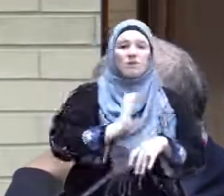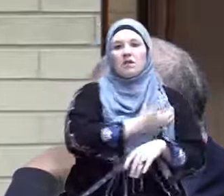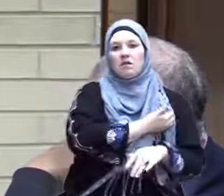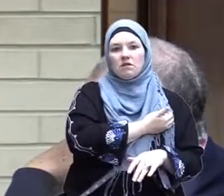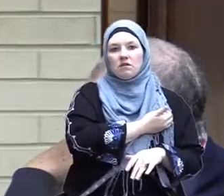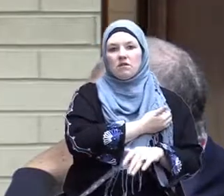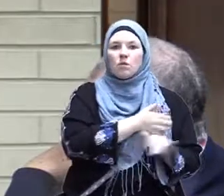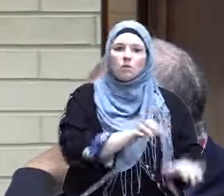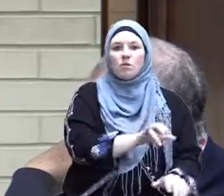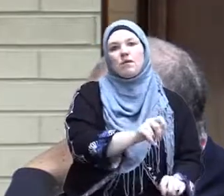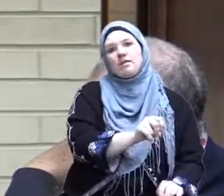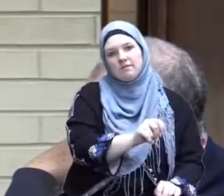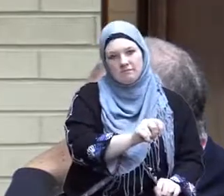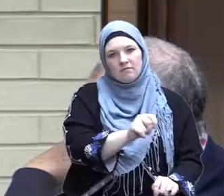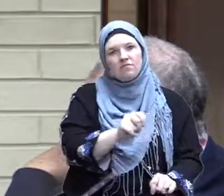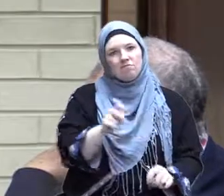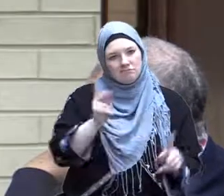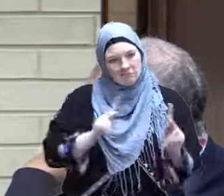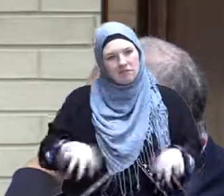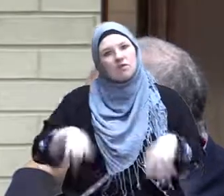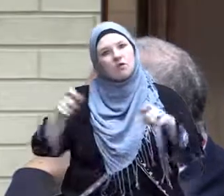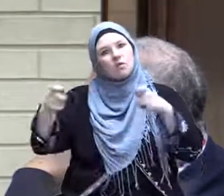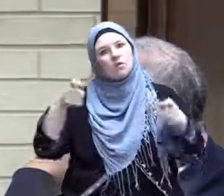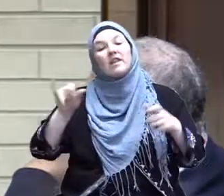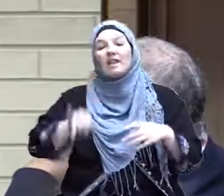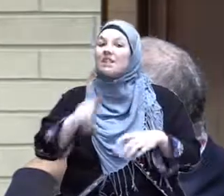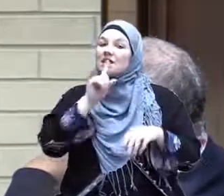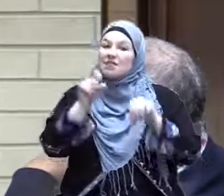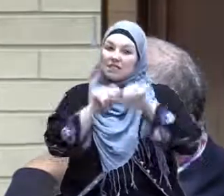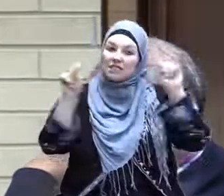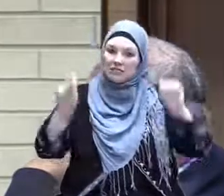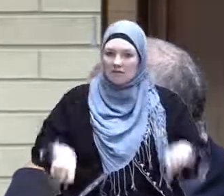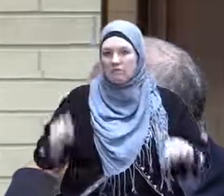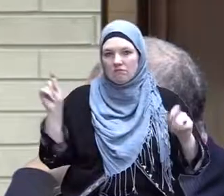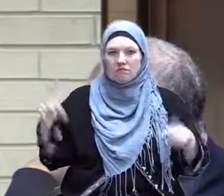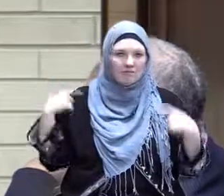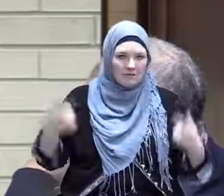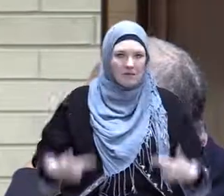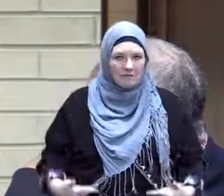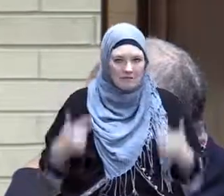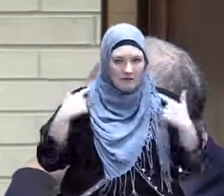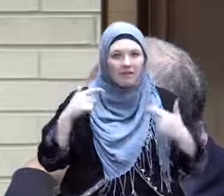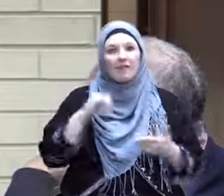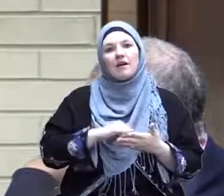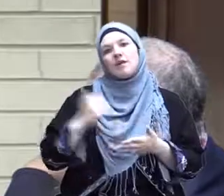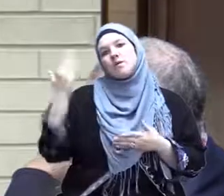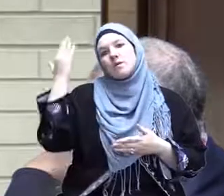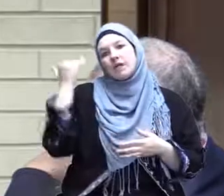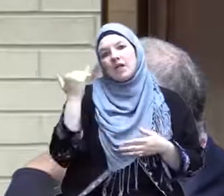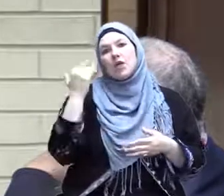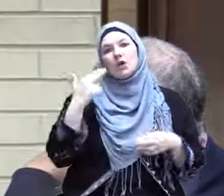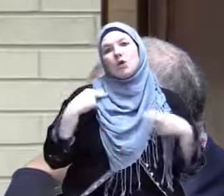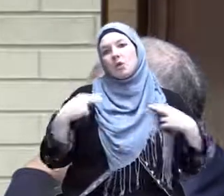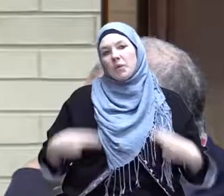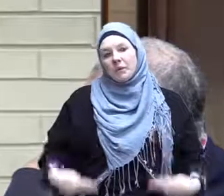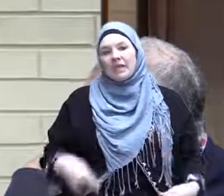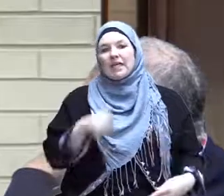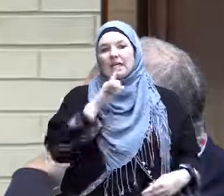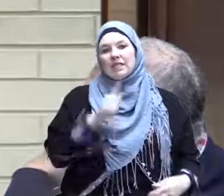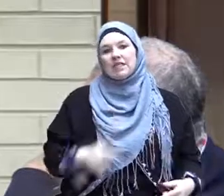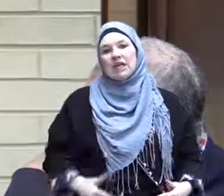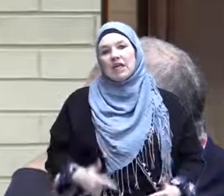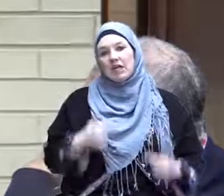to get to do it. And this is the system in which we have been living. And that's why humanity is